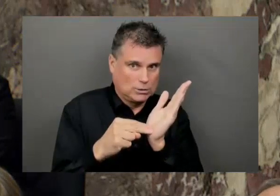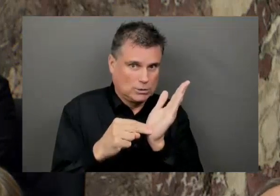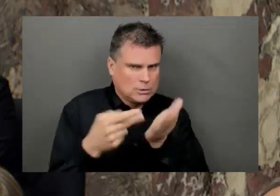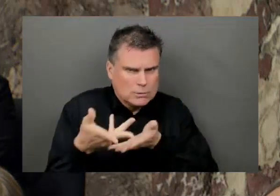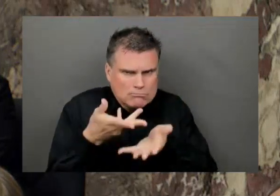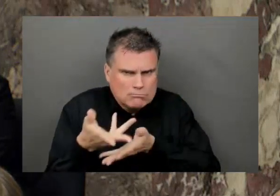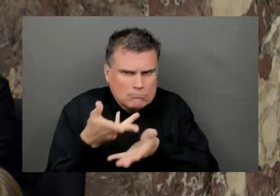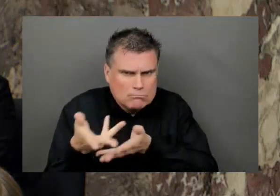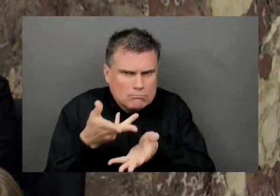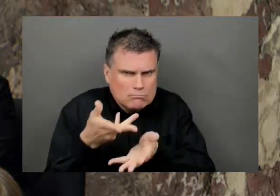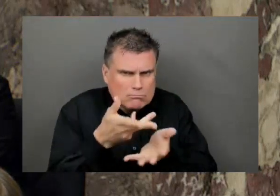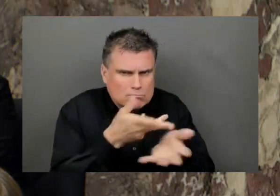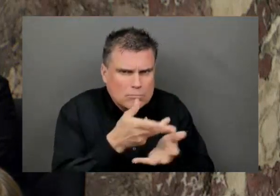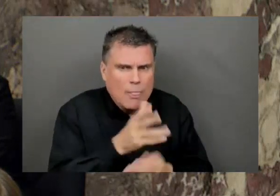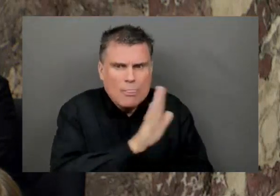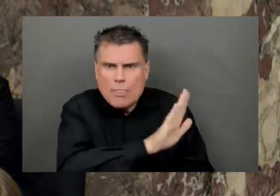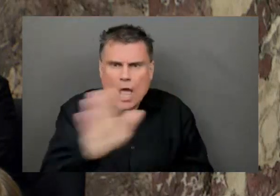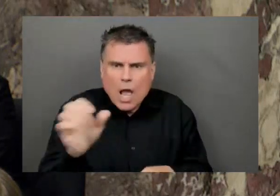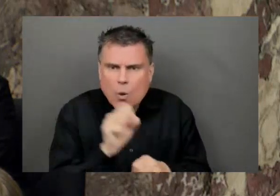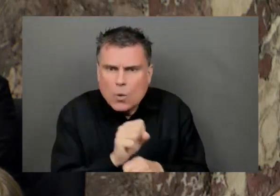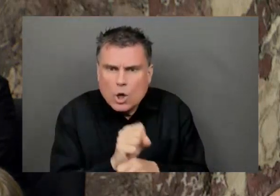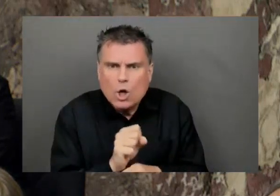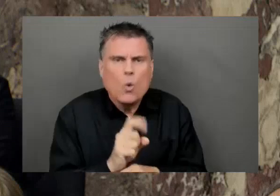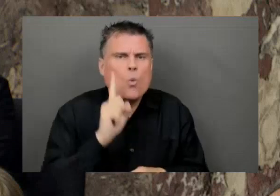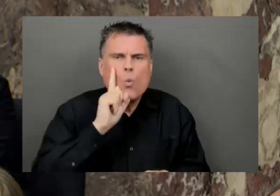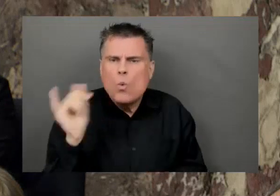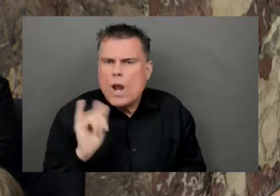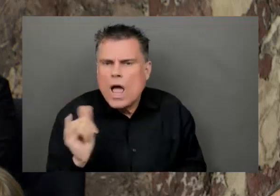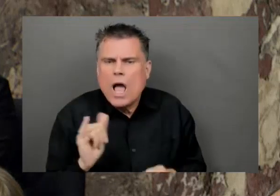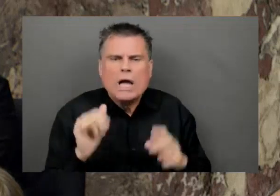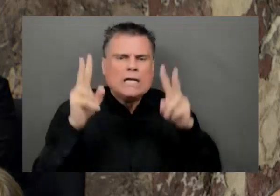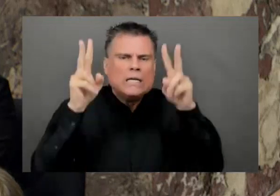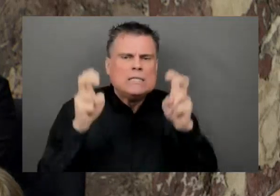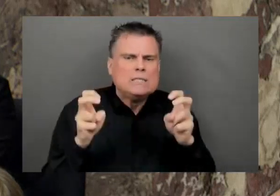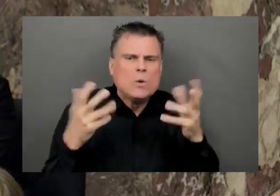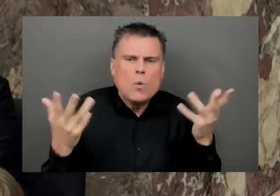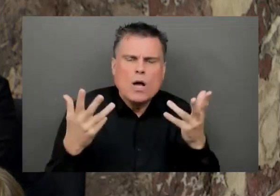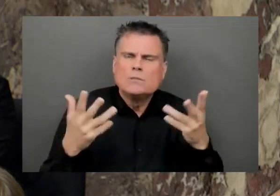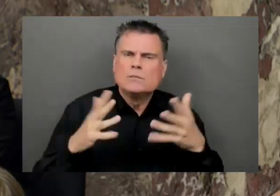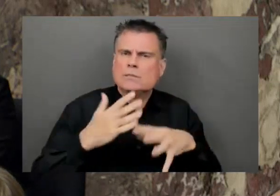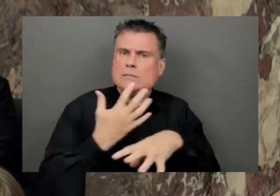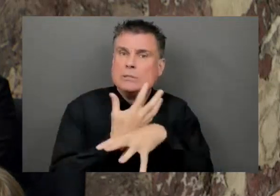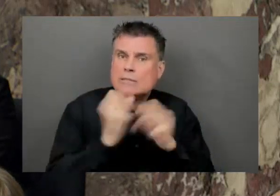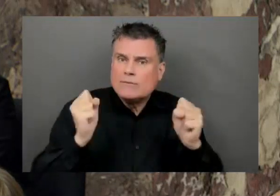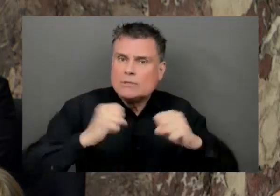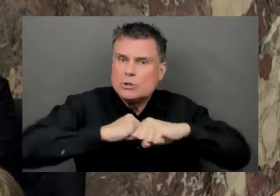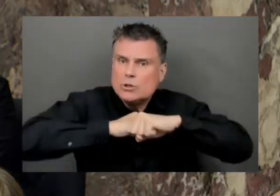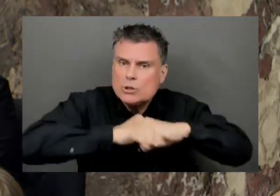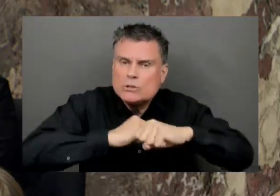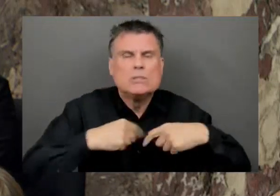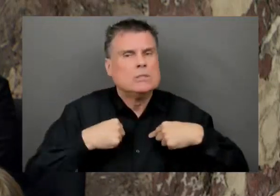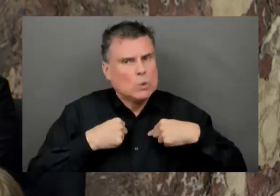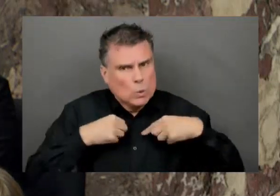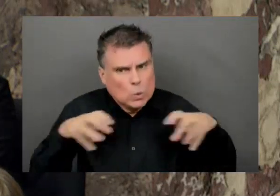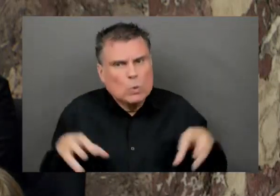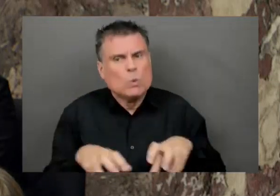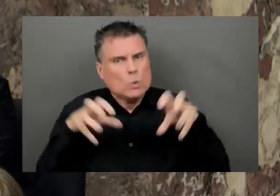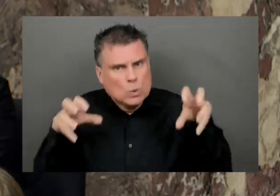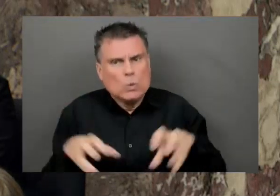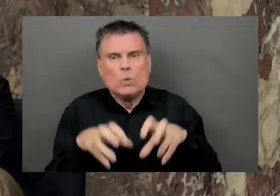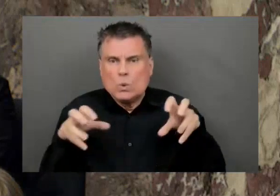security to issues of burnout, all the issues that they face in our healthcare system, and we've taken action on what they've